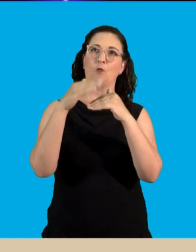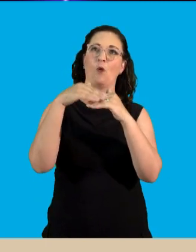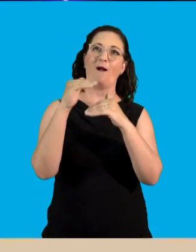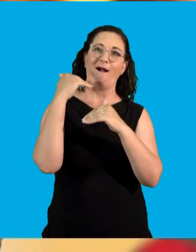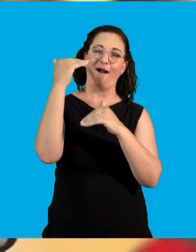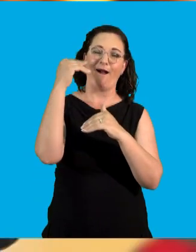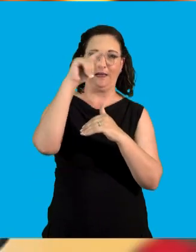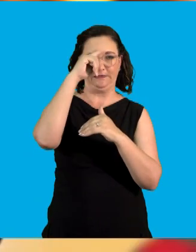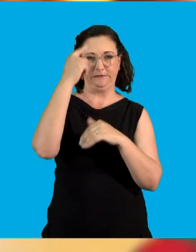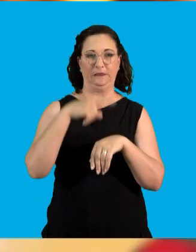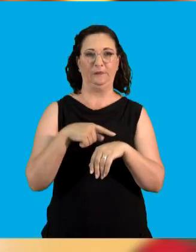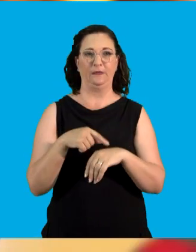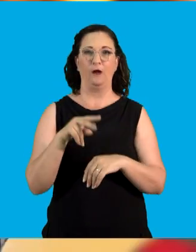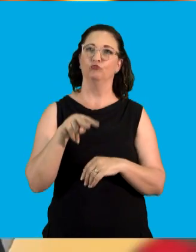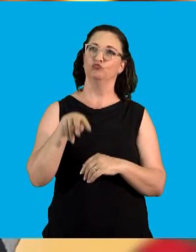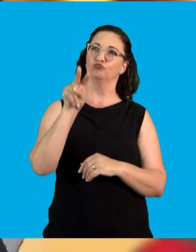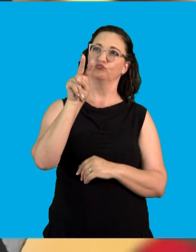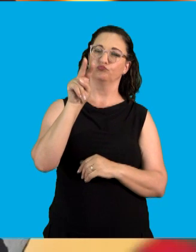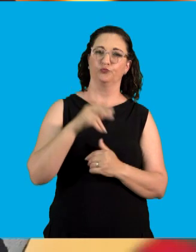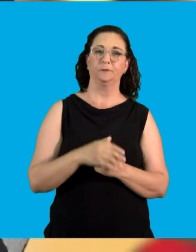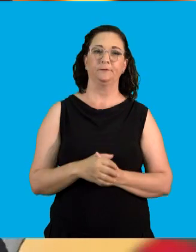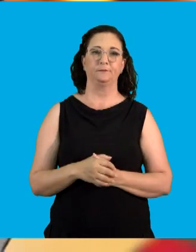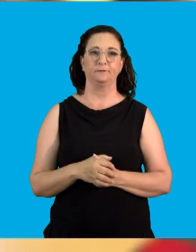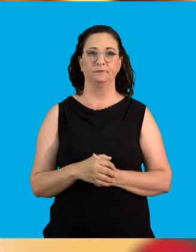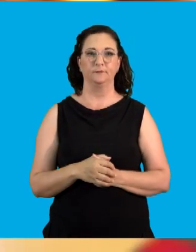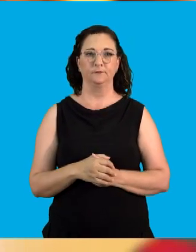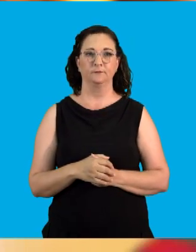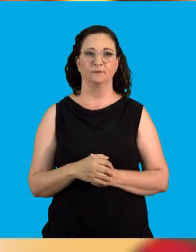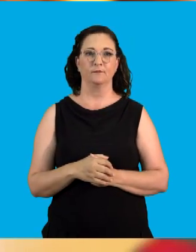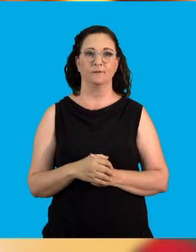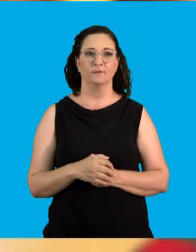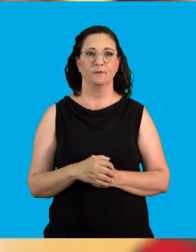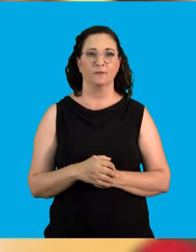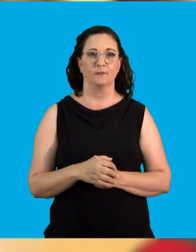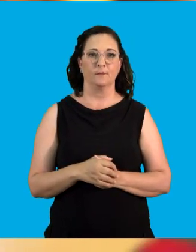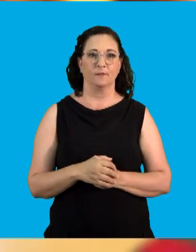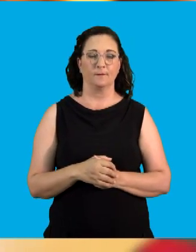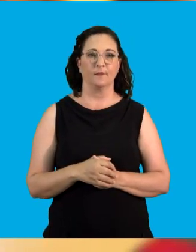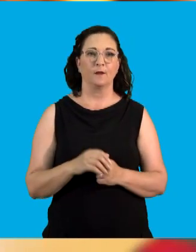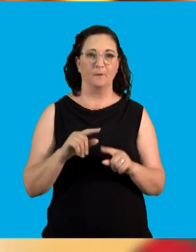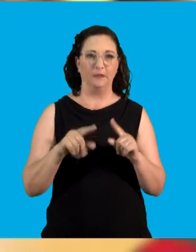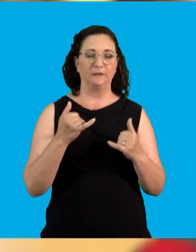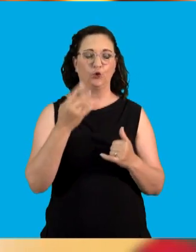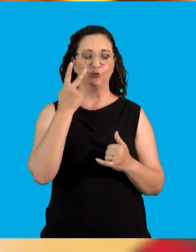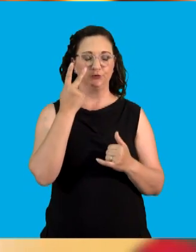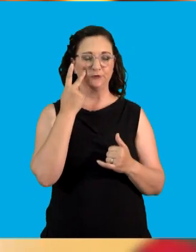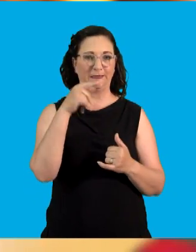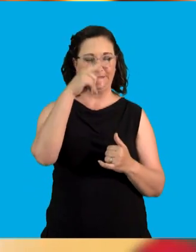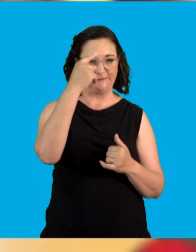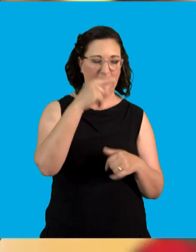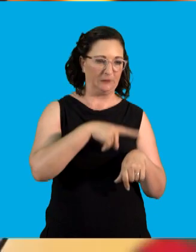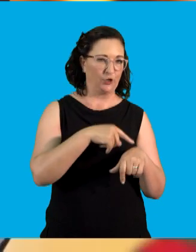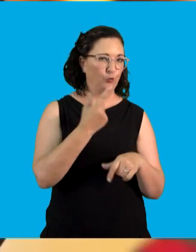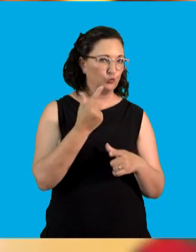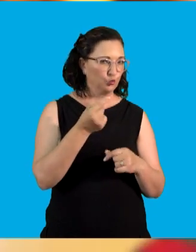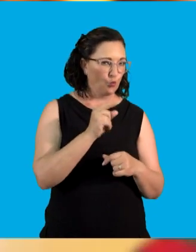already mentioned, that this process might be different in winter and it can also be different in summer. So we've already mentioned what